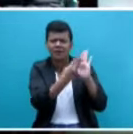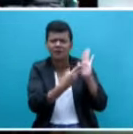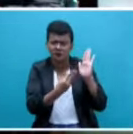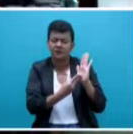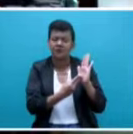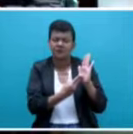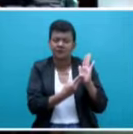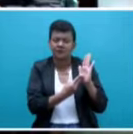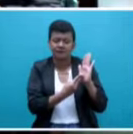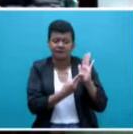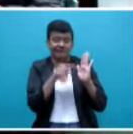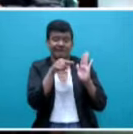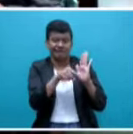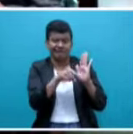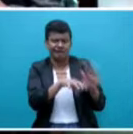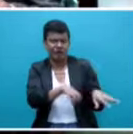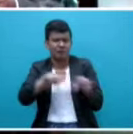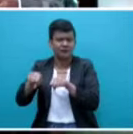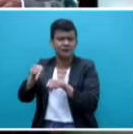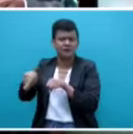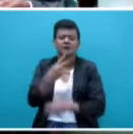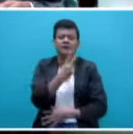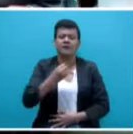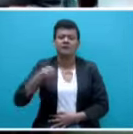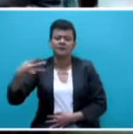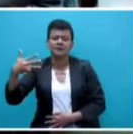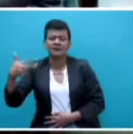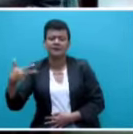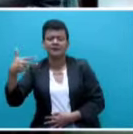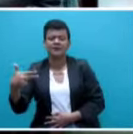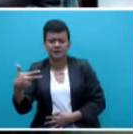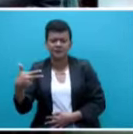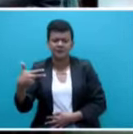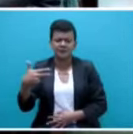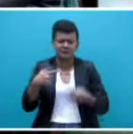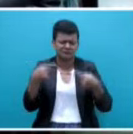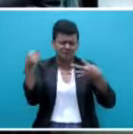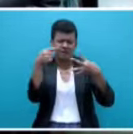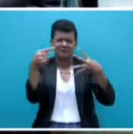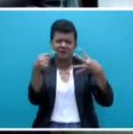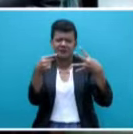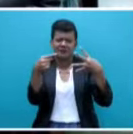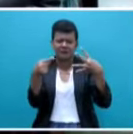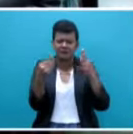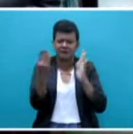Bill 2018, the Code of Conduct Bill 2018, and the Registration of Sex Offenders Bill